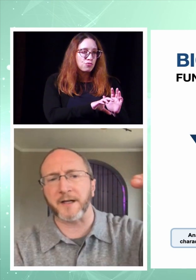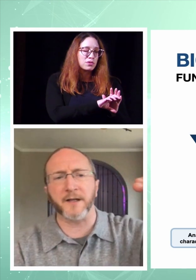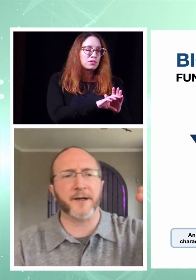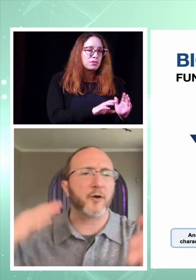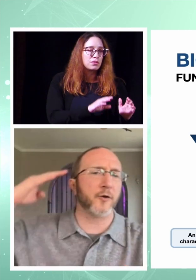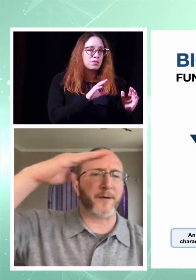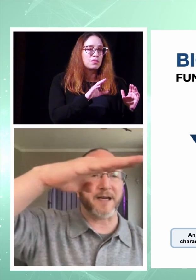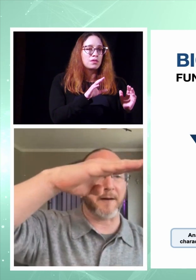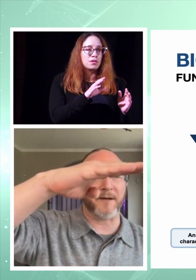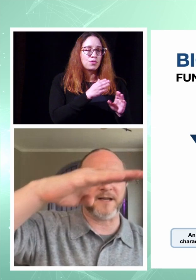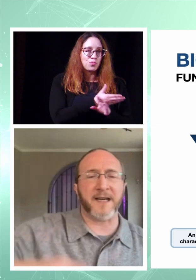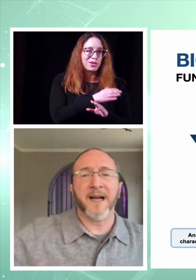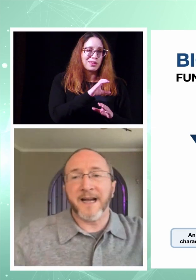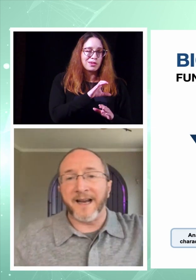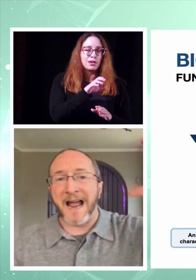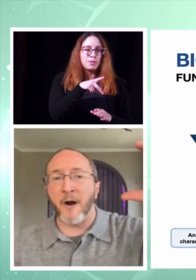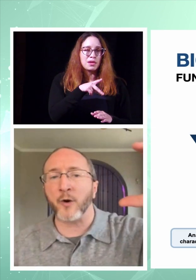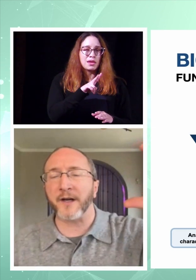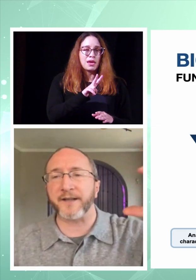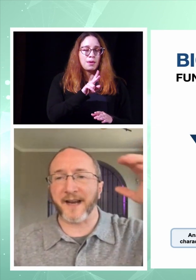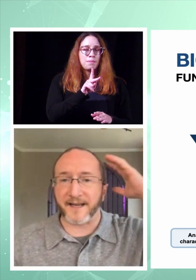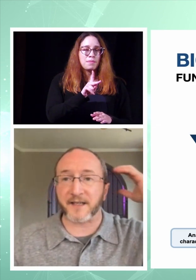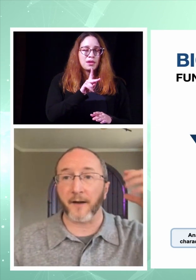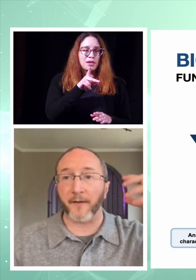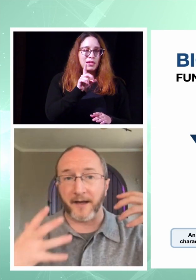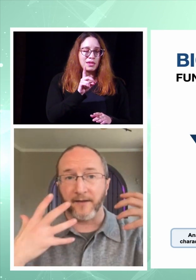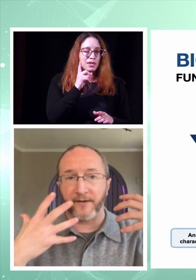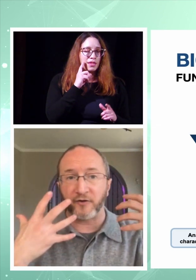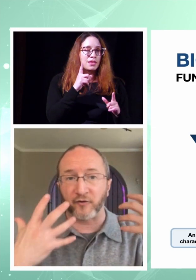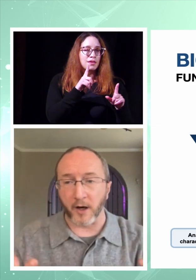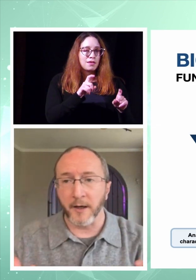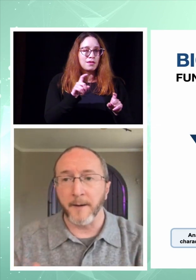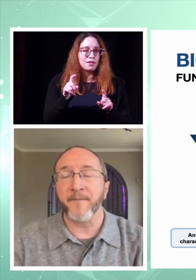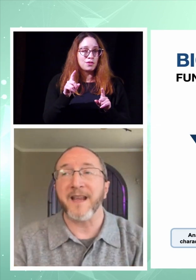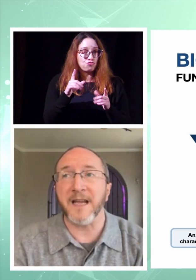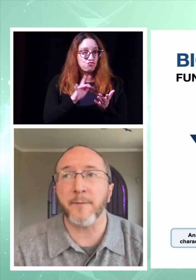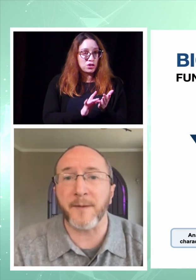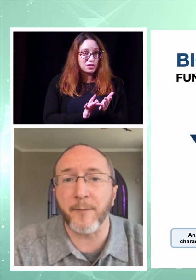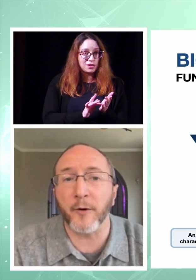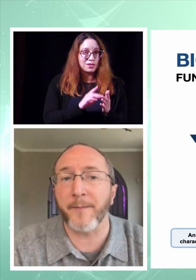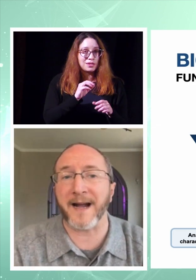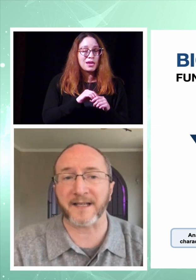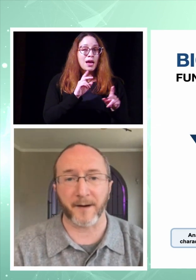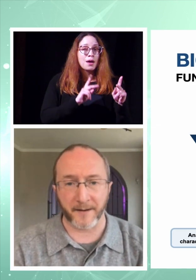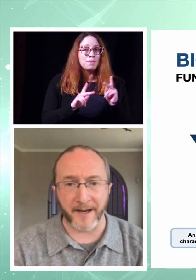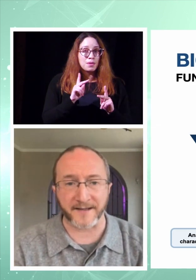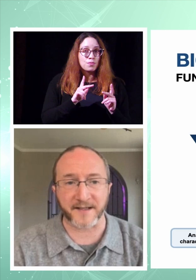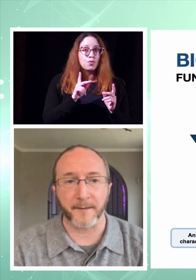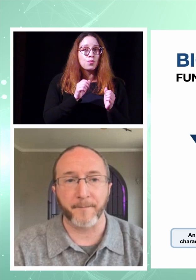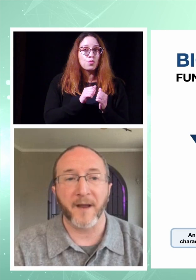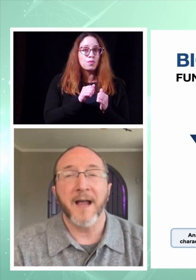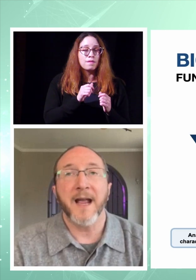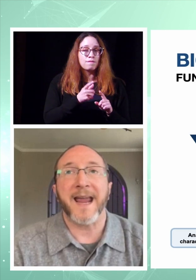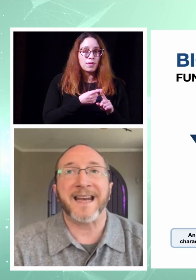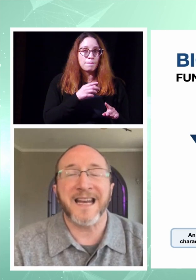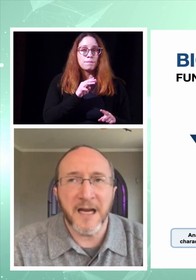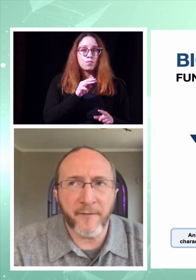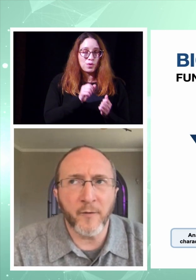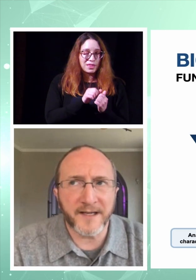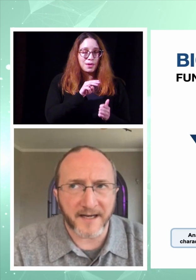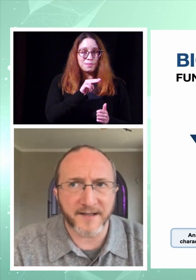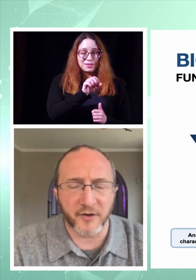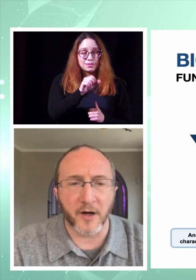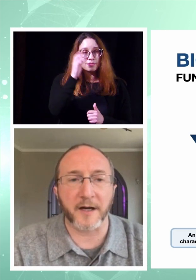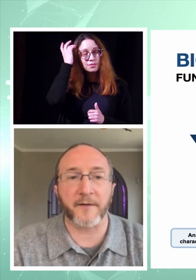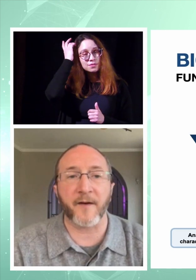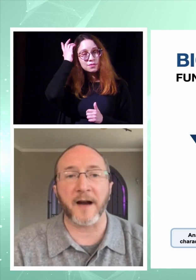characterization, preclinical, PK/PD, and now we're going to test the drug in people impacted by MS. And if